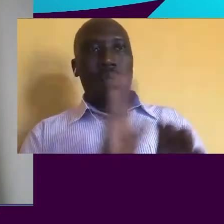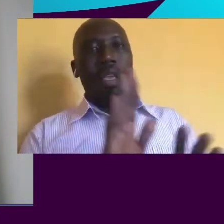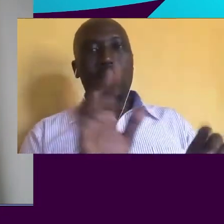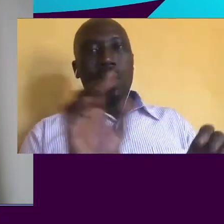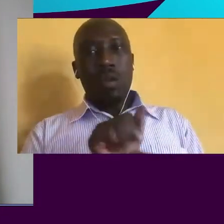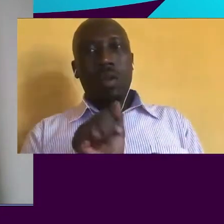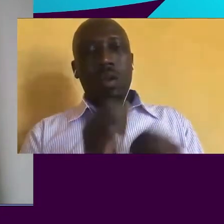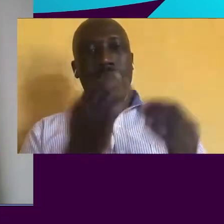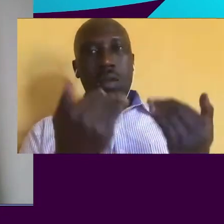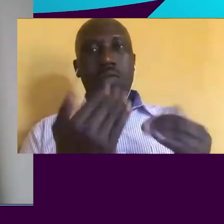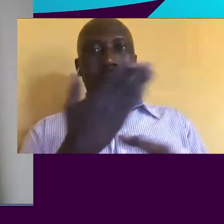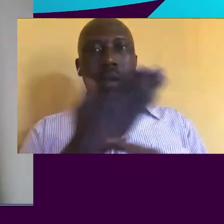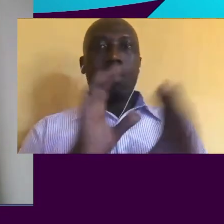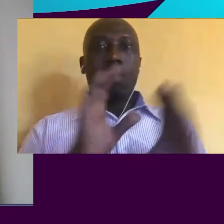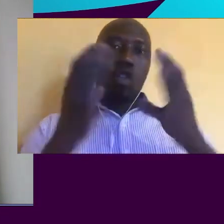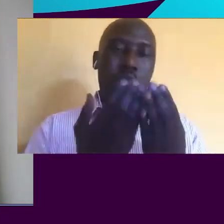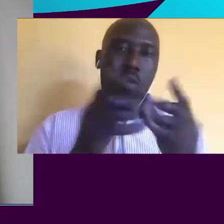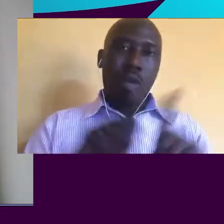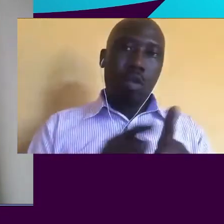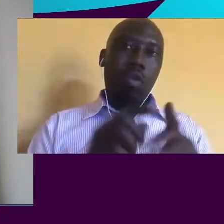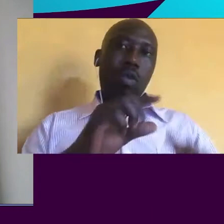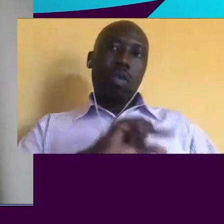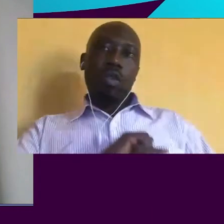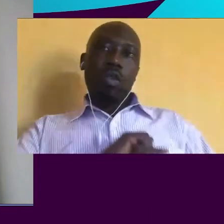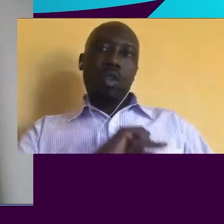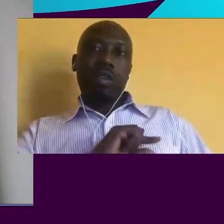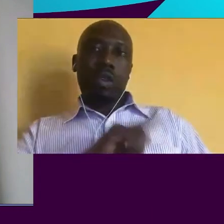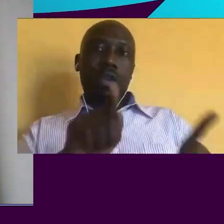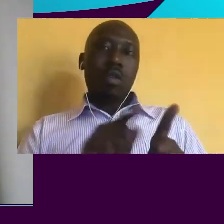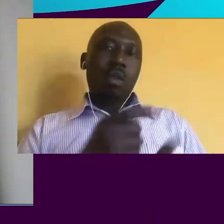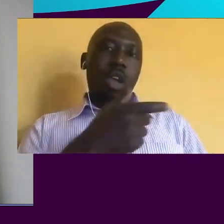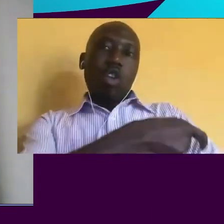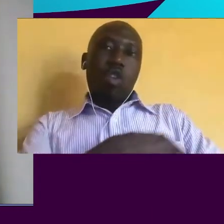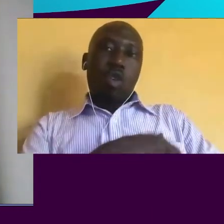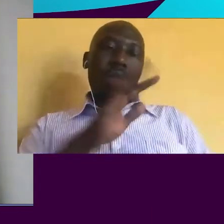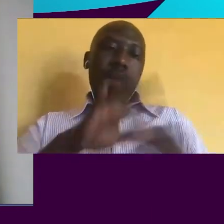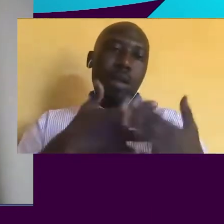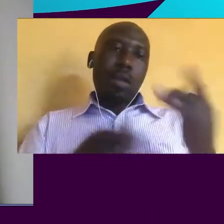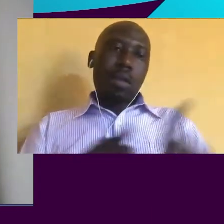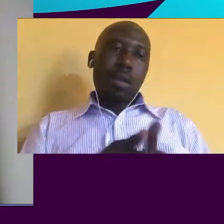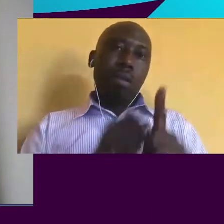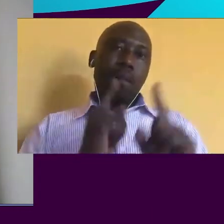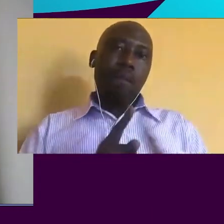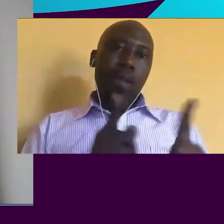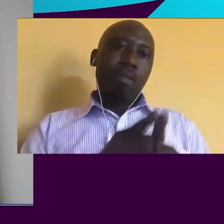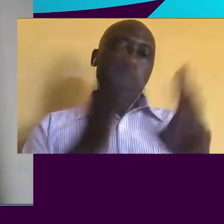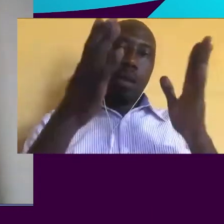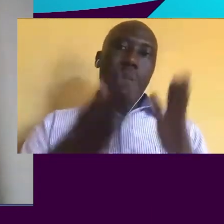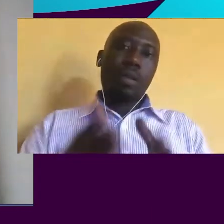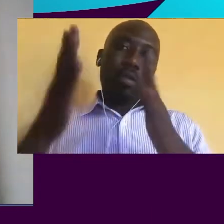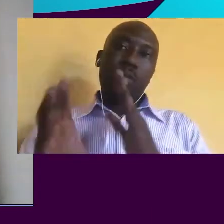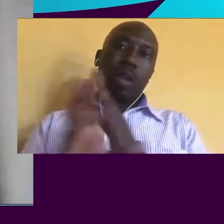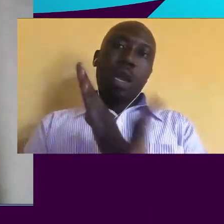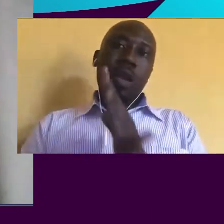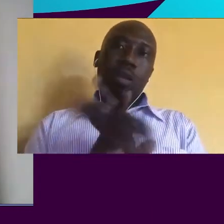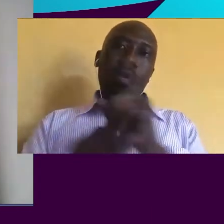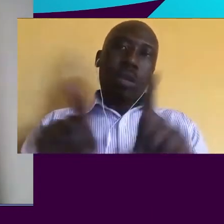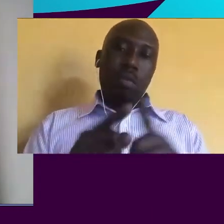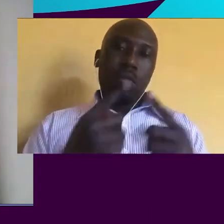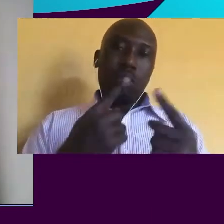global webinar on gender for everyone in our coach network, and that was followed by individual country webinars to talk about local